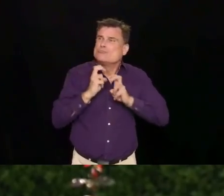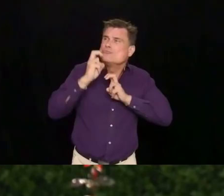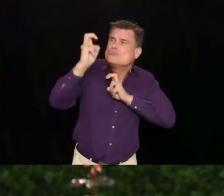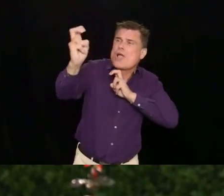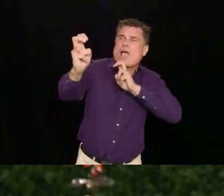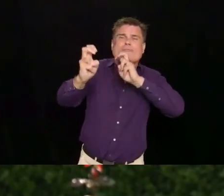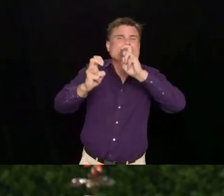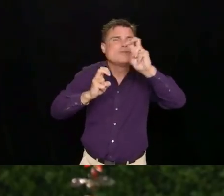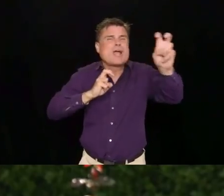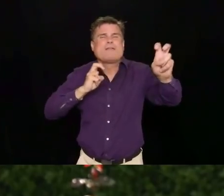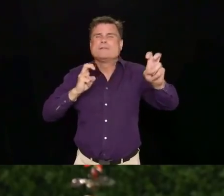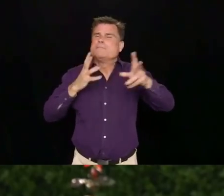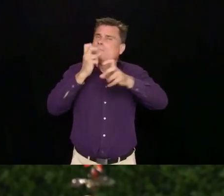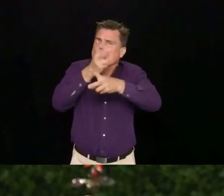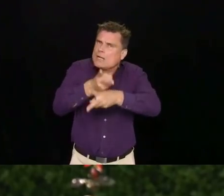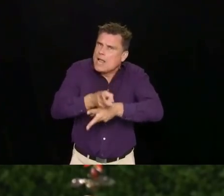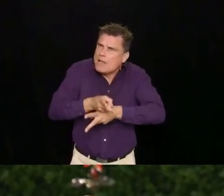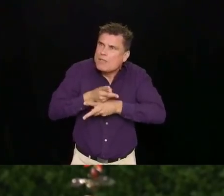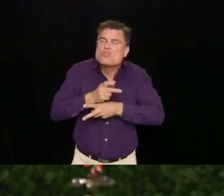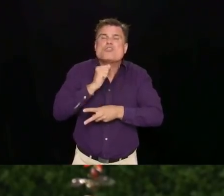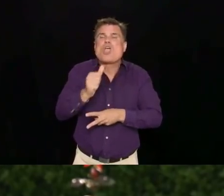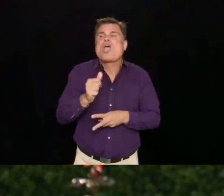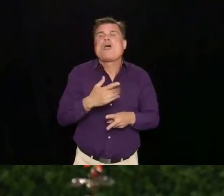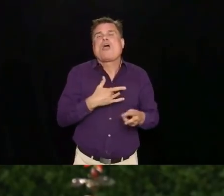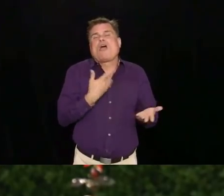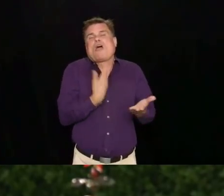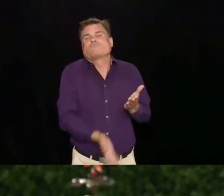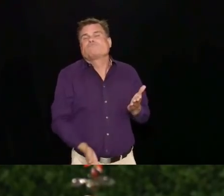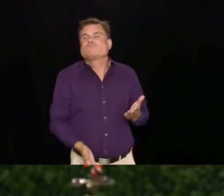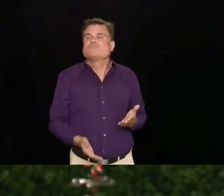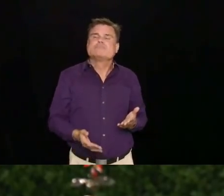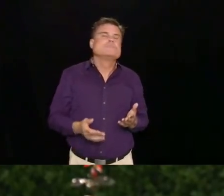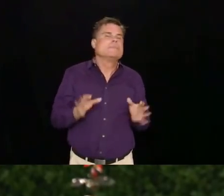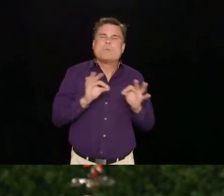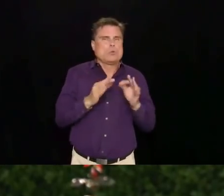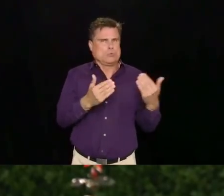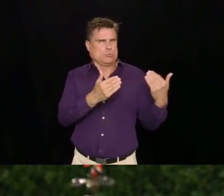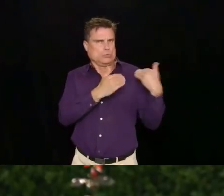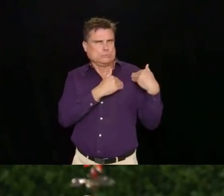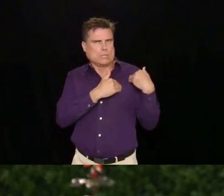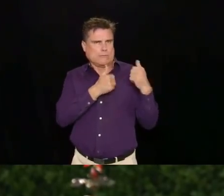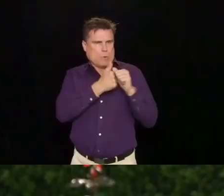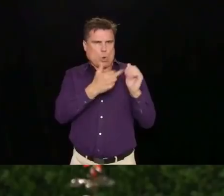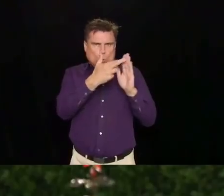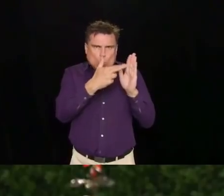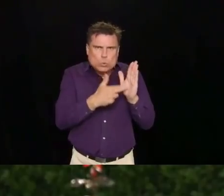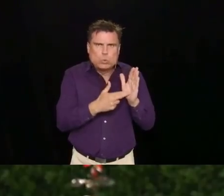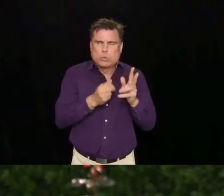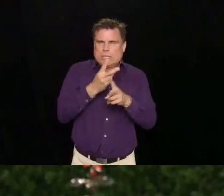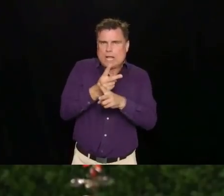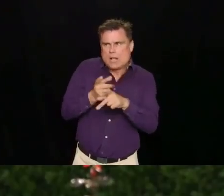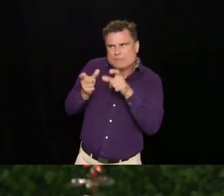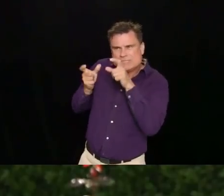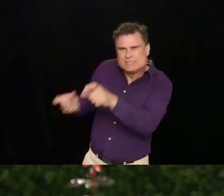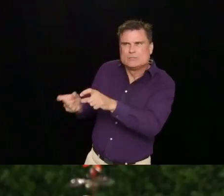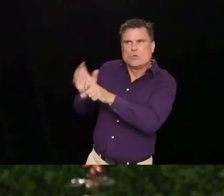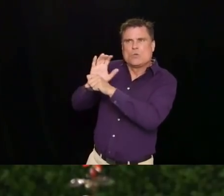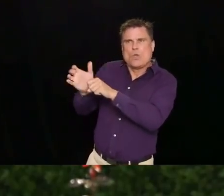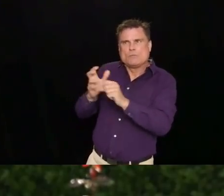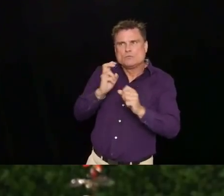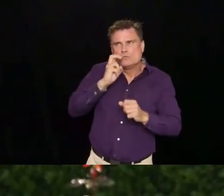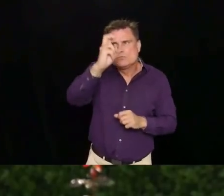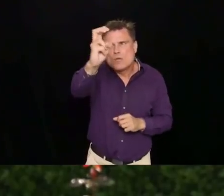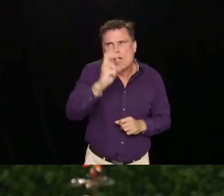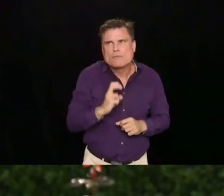vacation from our responsibilities. And on a further note, I'd say with respect to, because this is within BC and